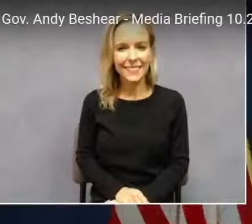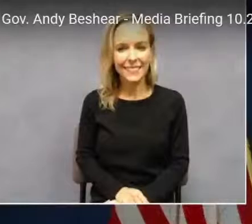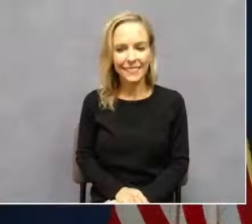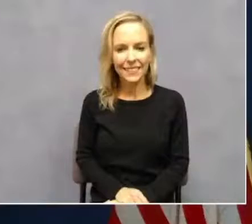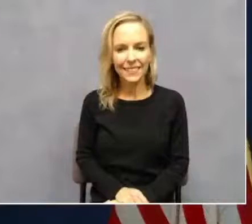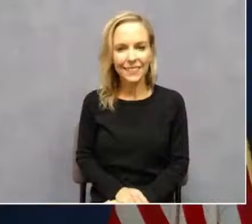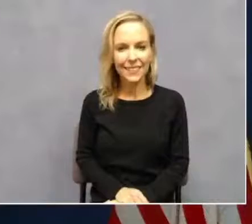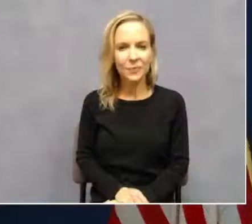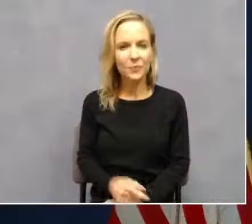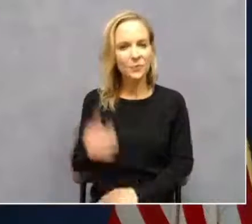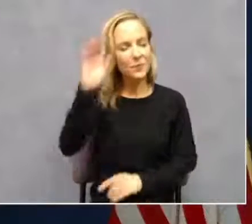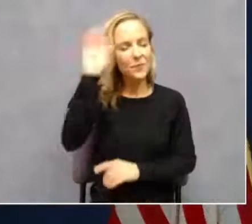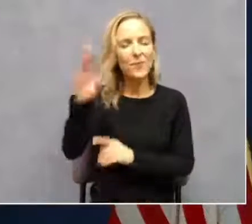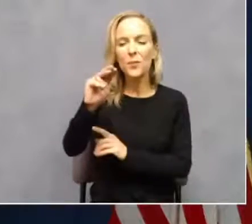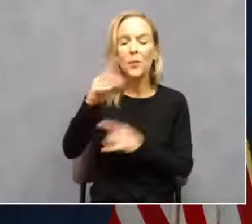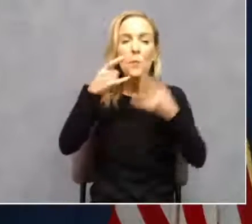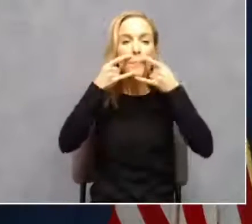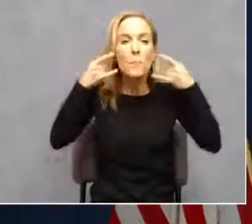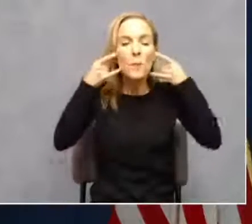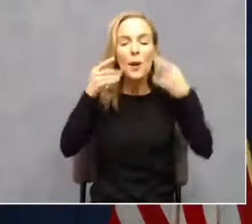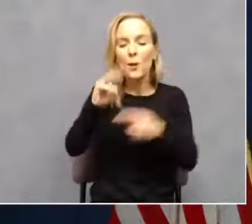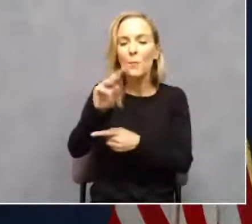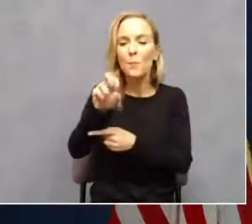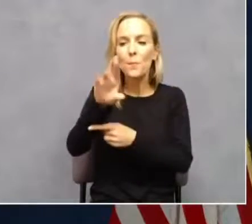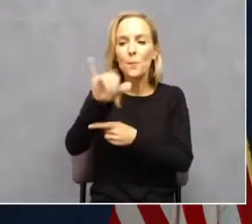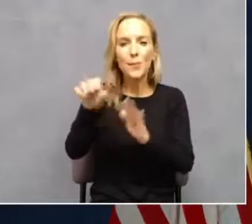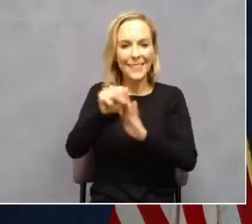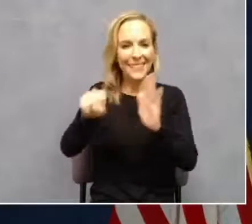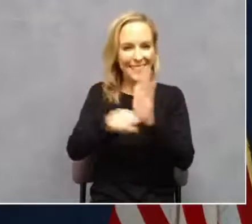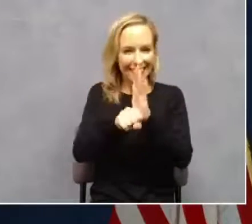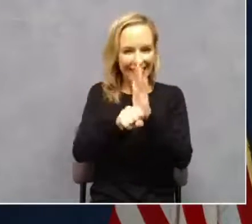Murray State Racers mask from West Kentucky,